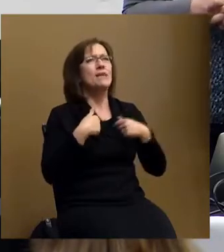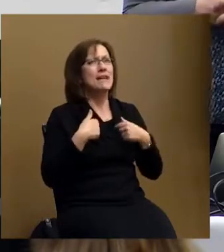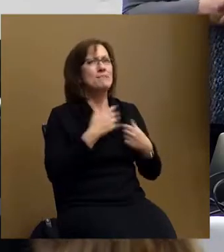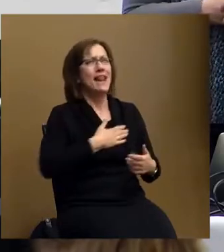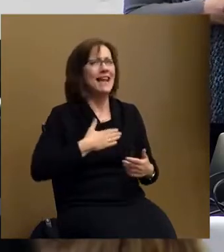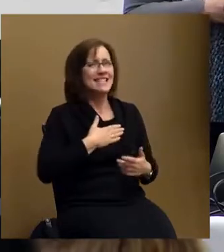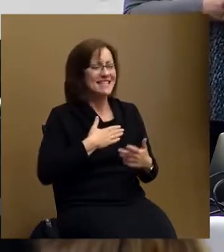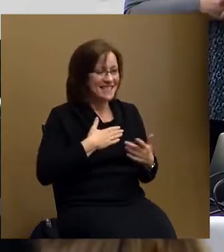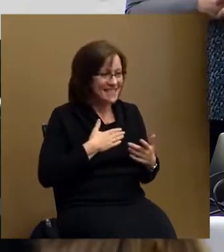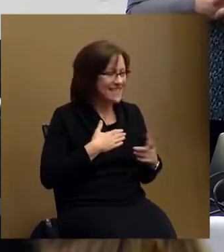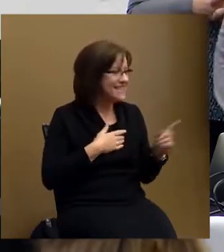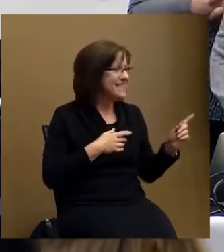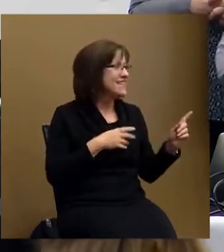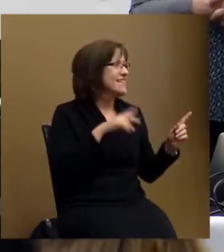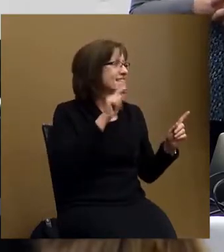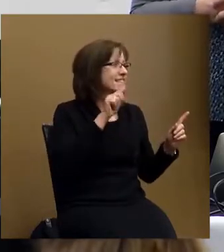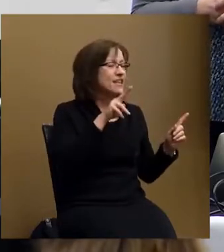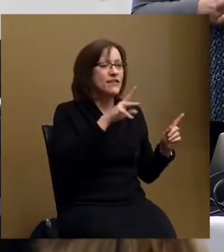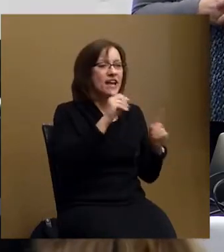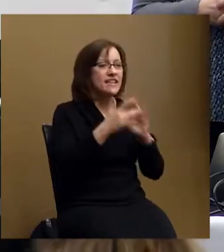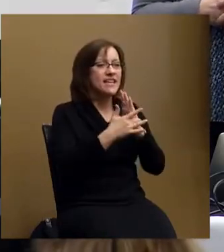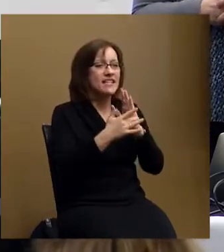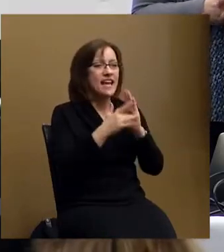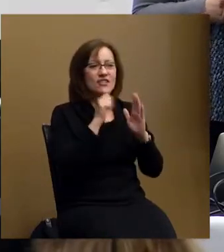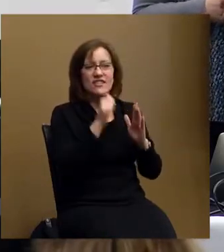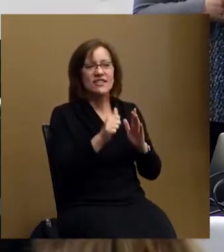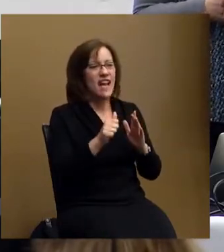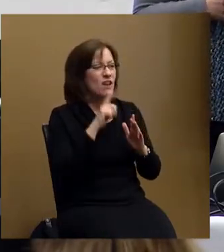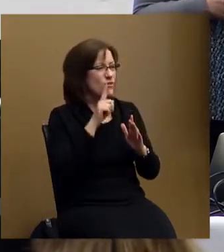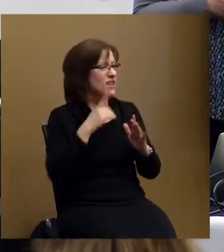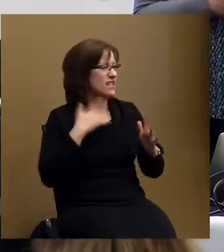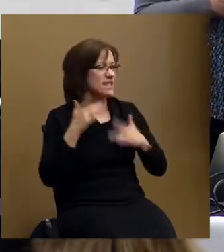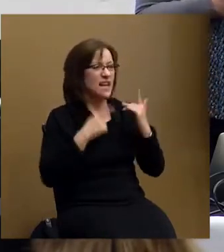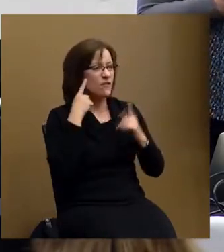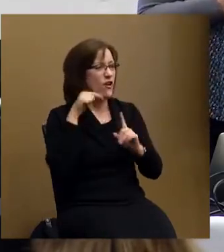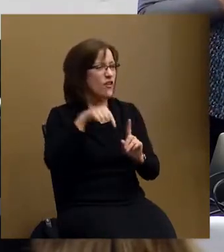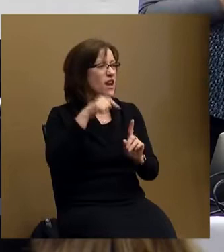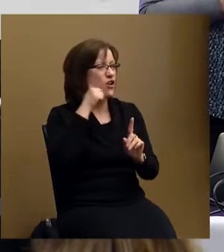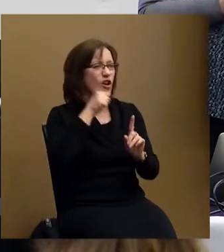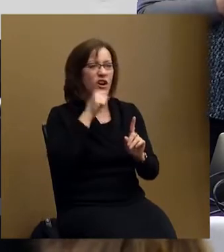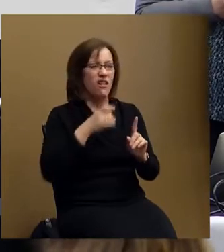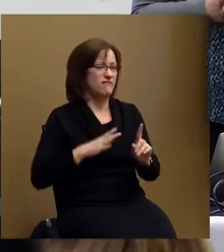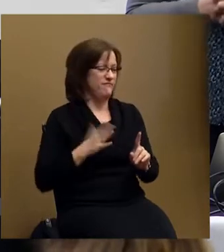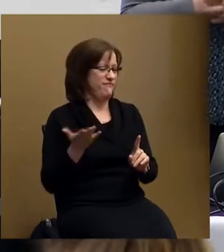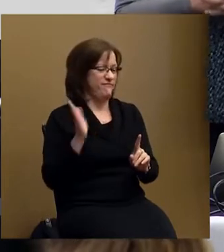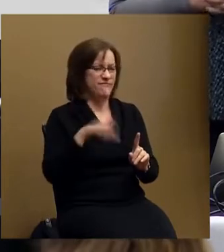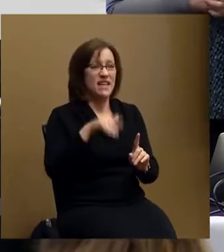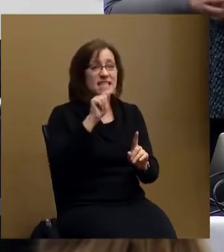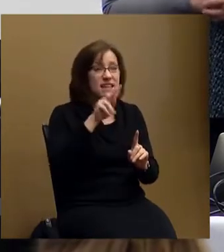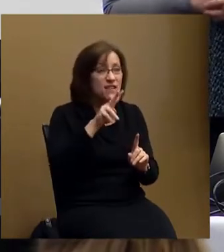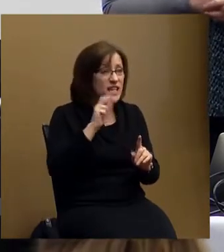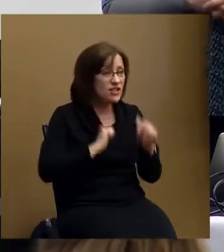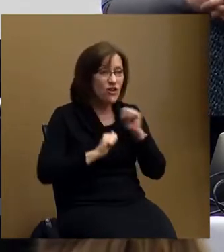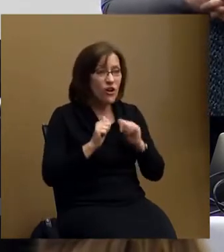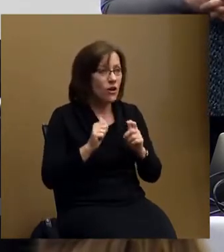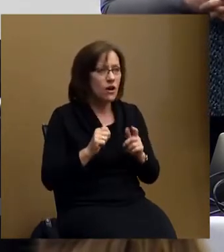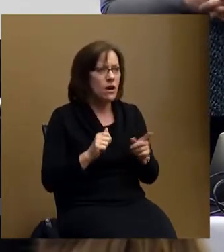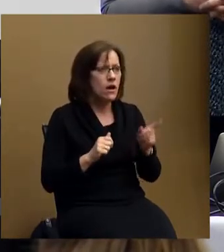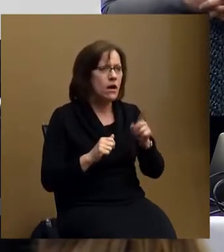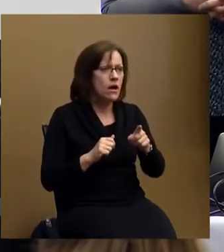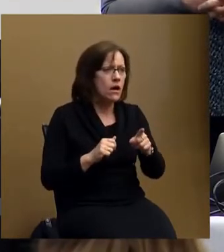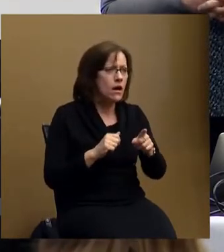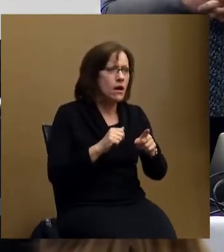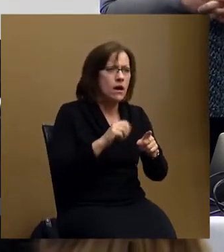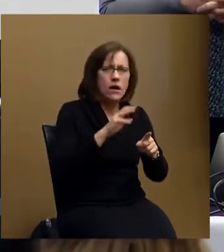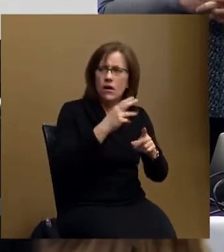please. TV and technology is not that exciting for her. It's not. A lot of times she likes like the me moves. They're called